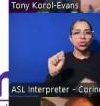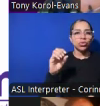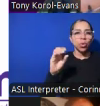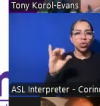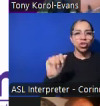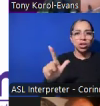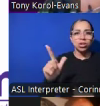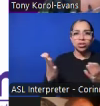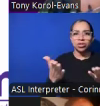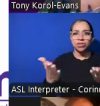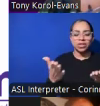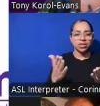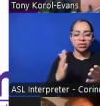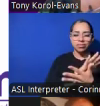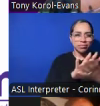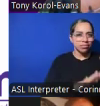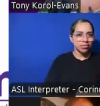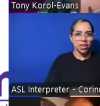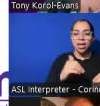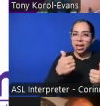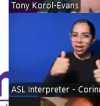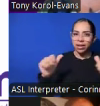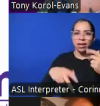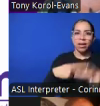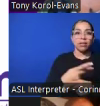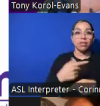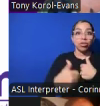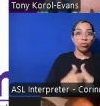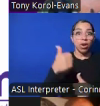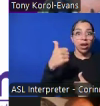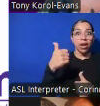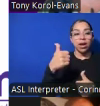all sorts of things. So any type of threat or coercive behavior.